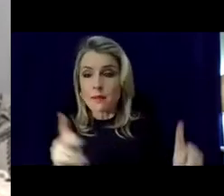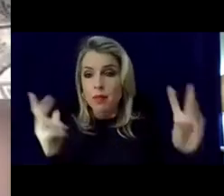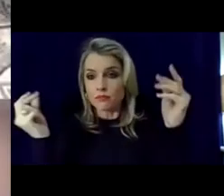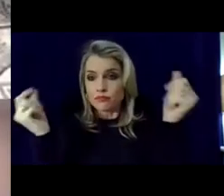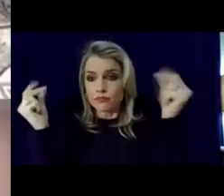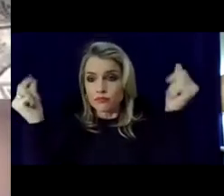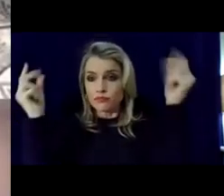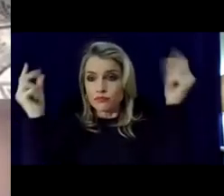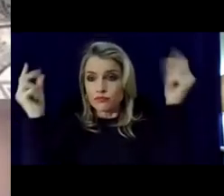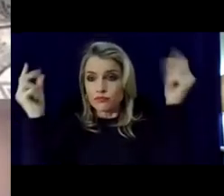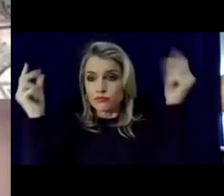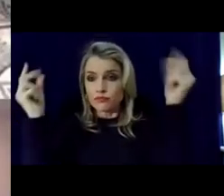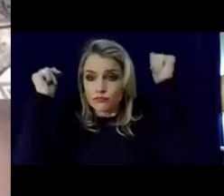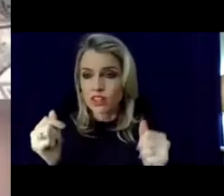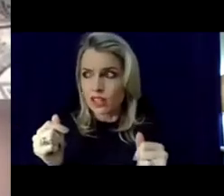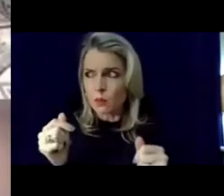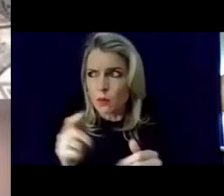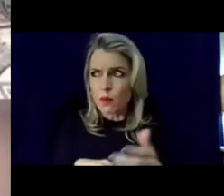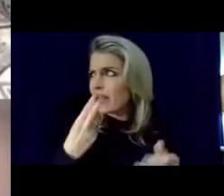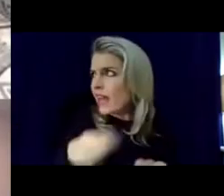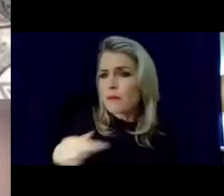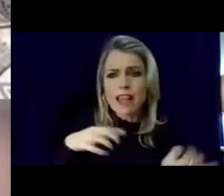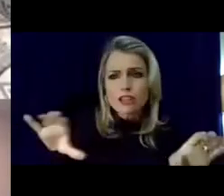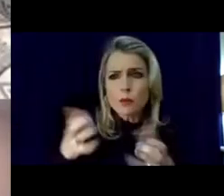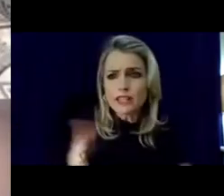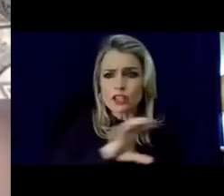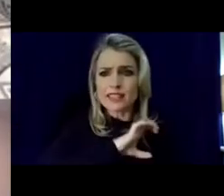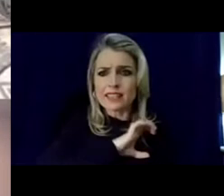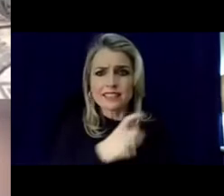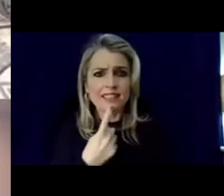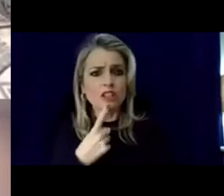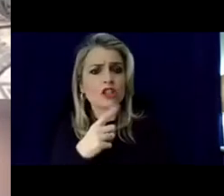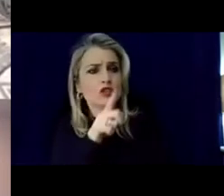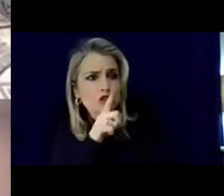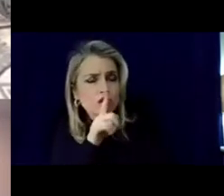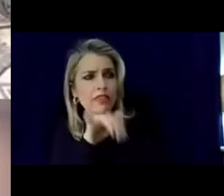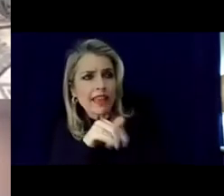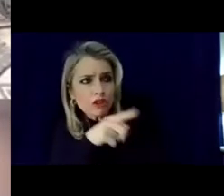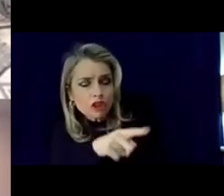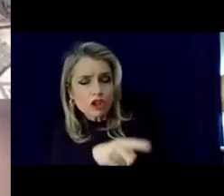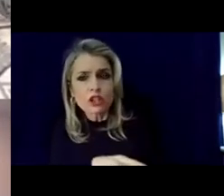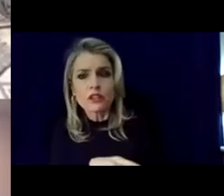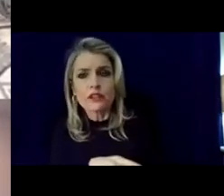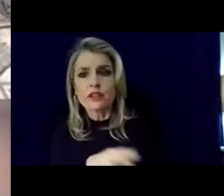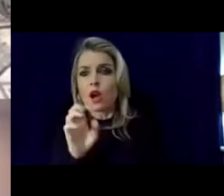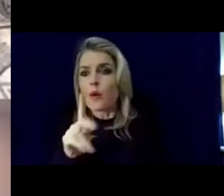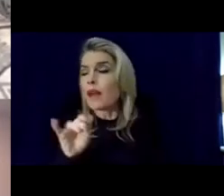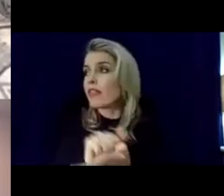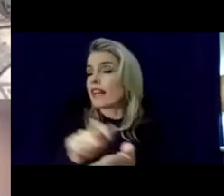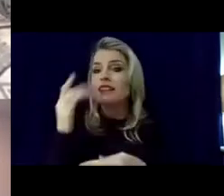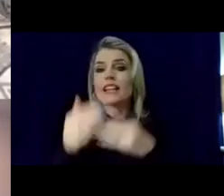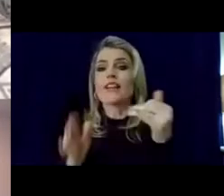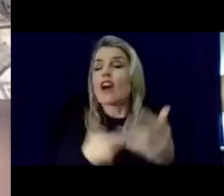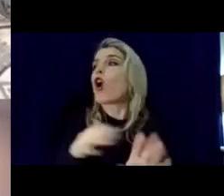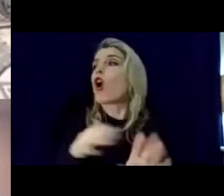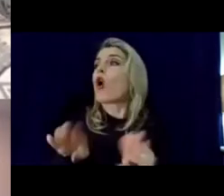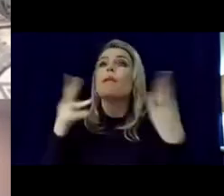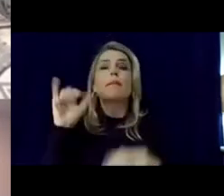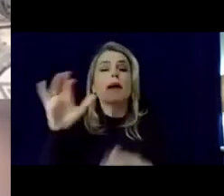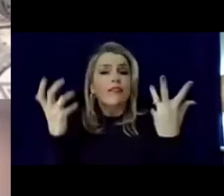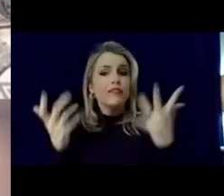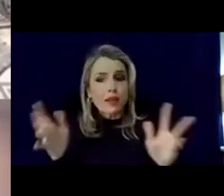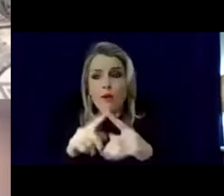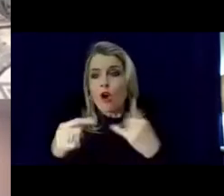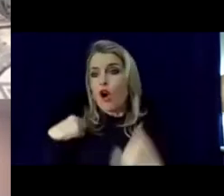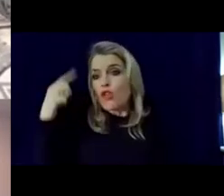fingers. What the hell am I doing here? Shh, this is her. All right, that's the end of our open mic list, but